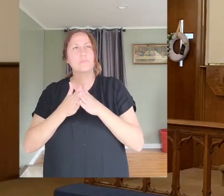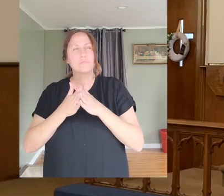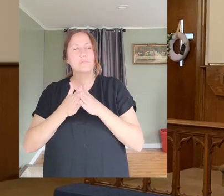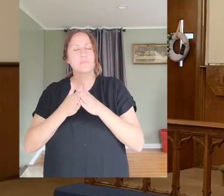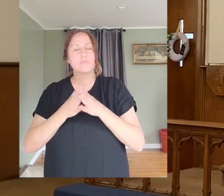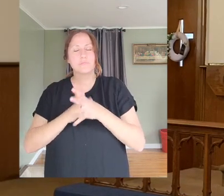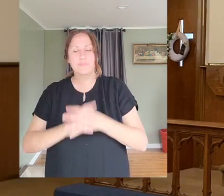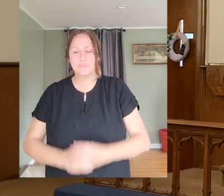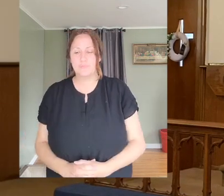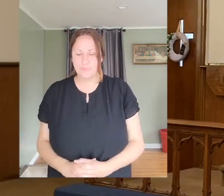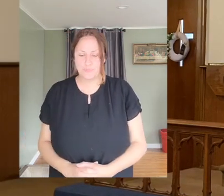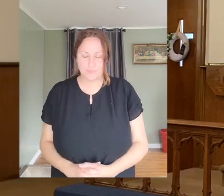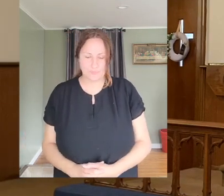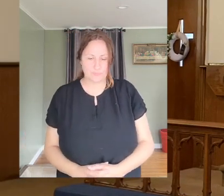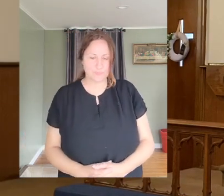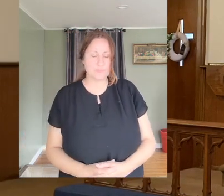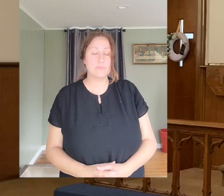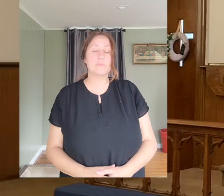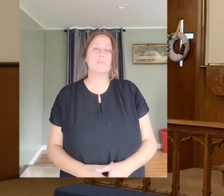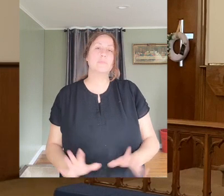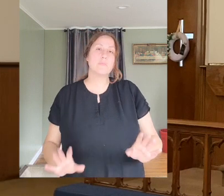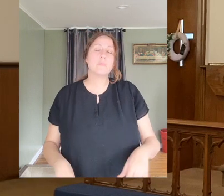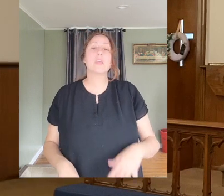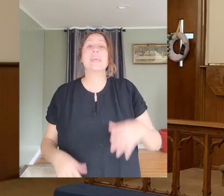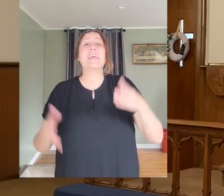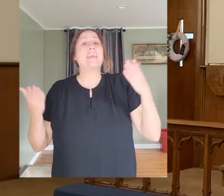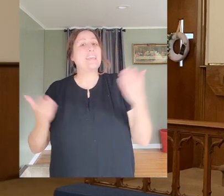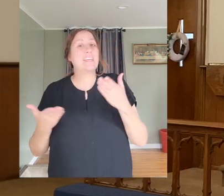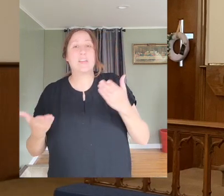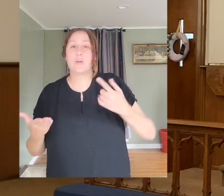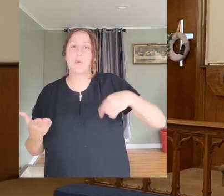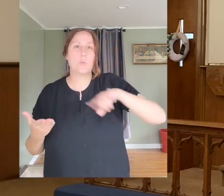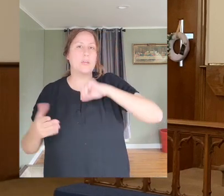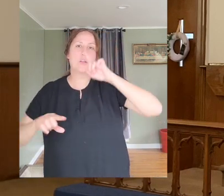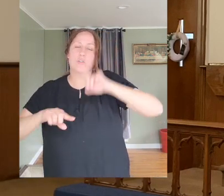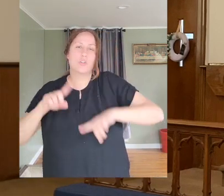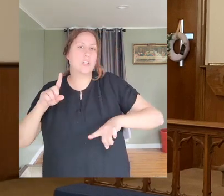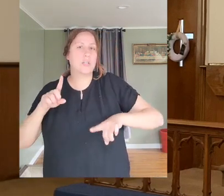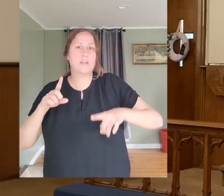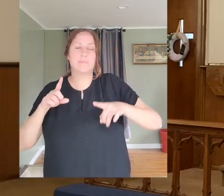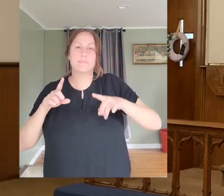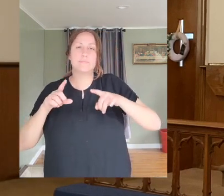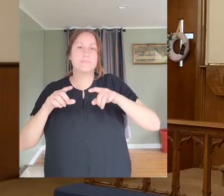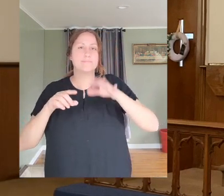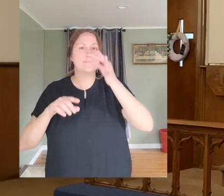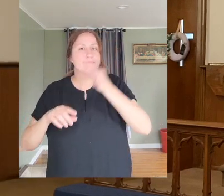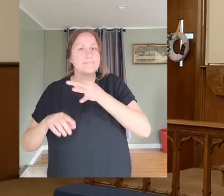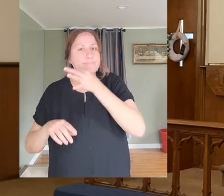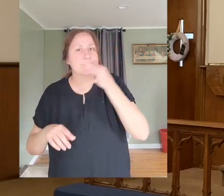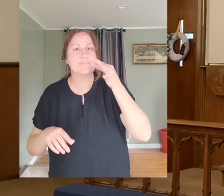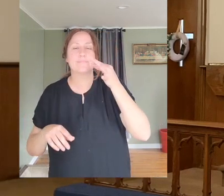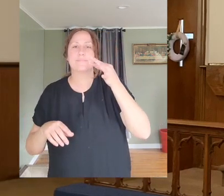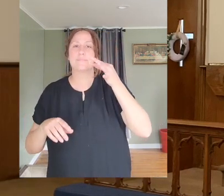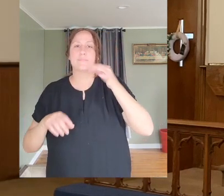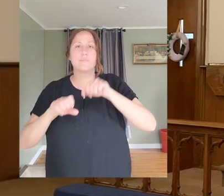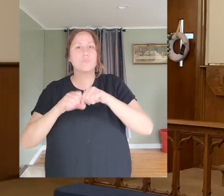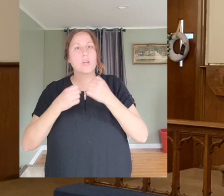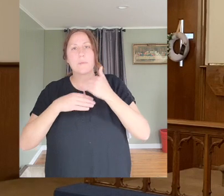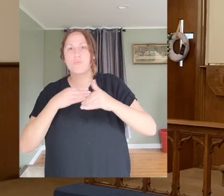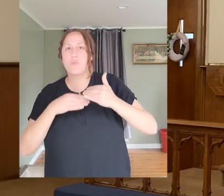We haven't been able to break bread at this table, haven't been able to bless it and give